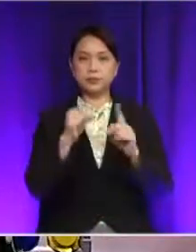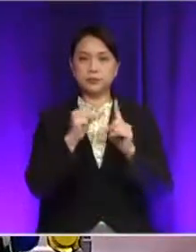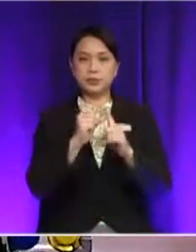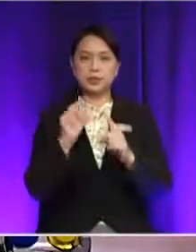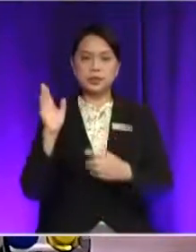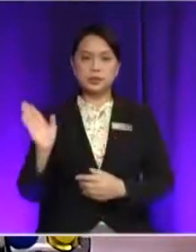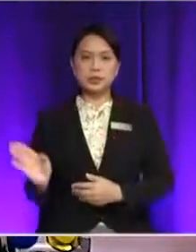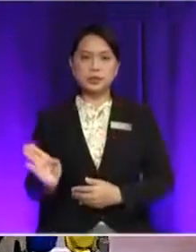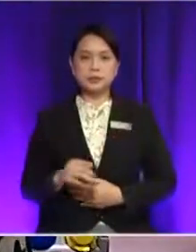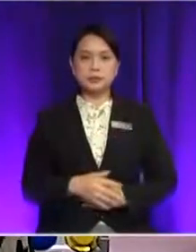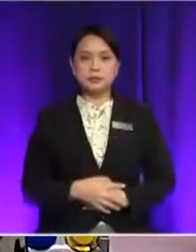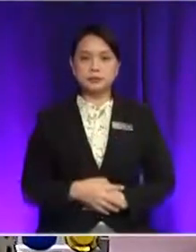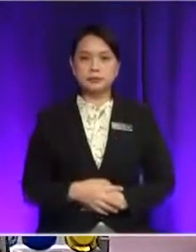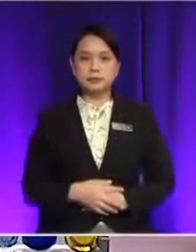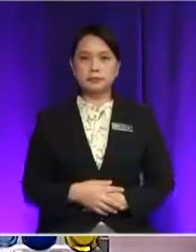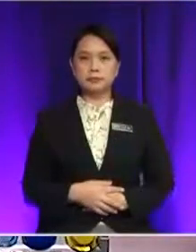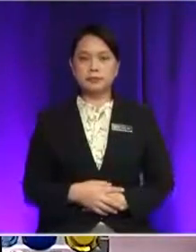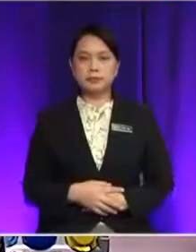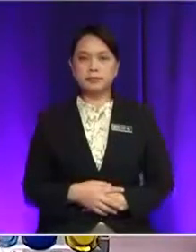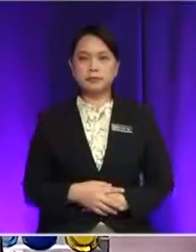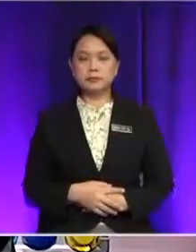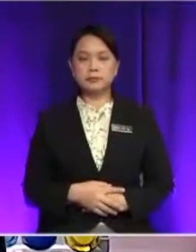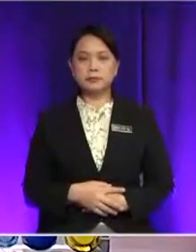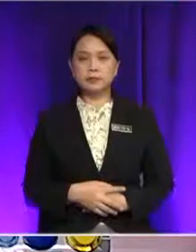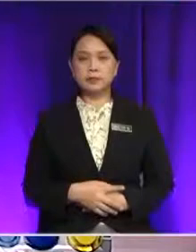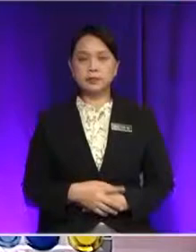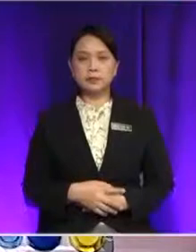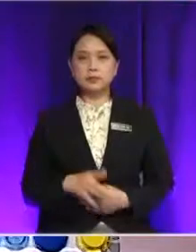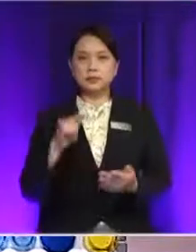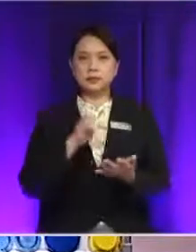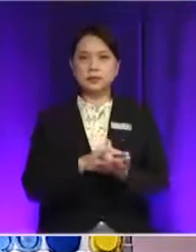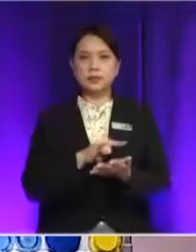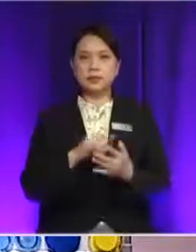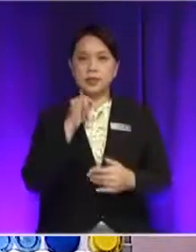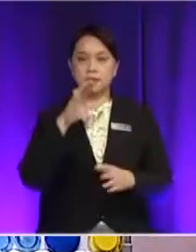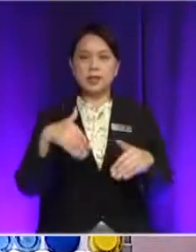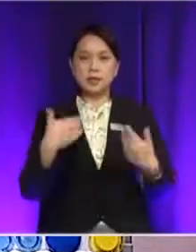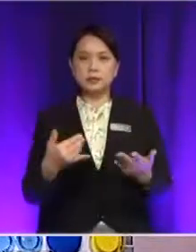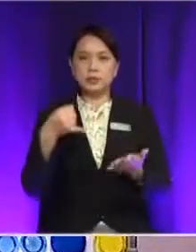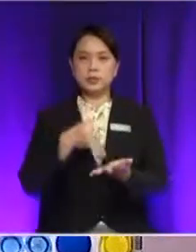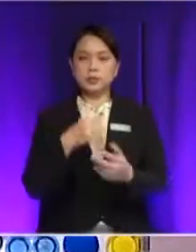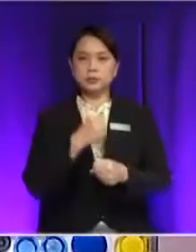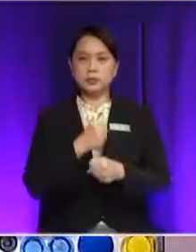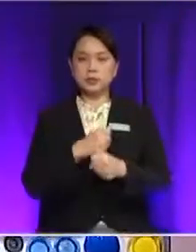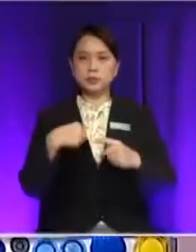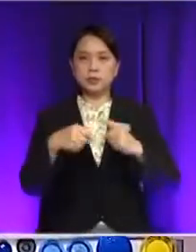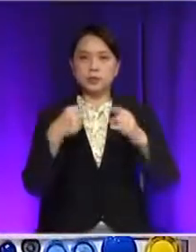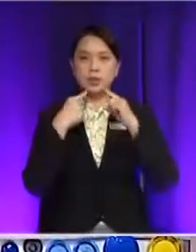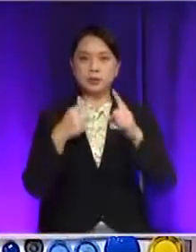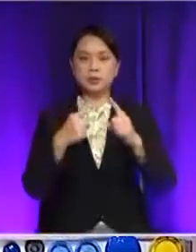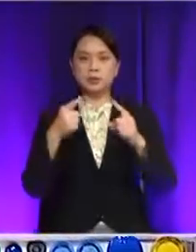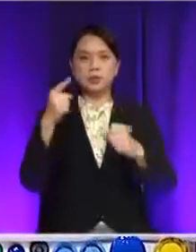effect comes from the sentence before the gap. So that is literally how it works when you answer gap text. So the